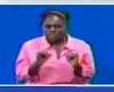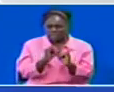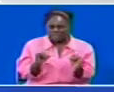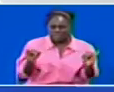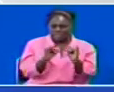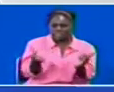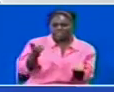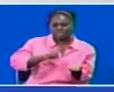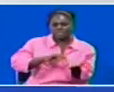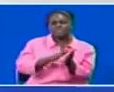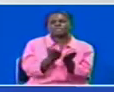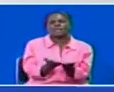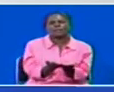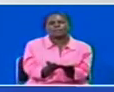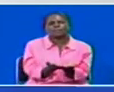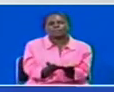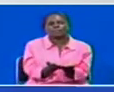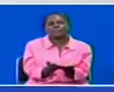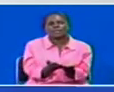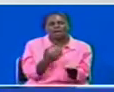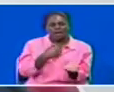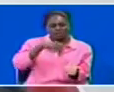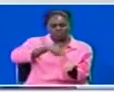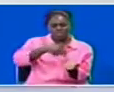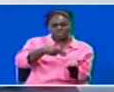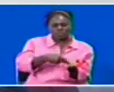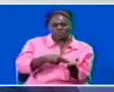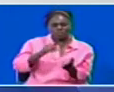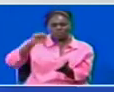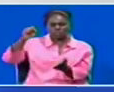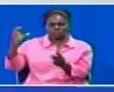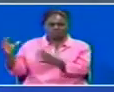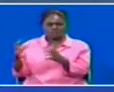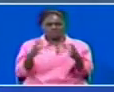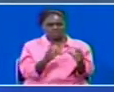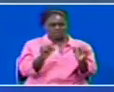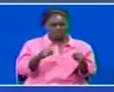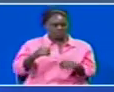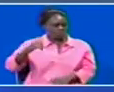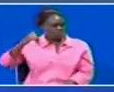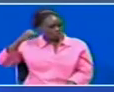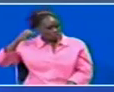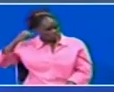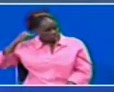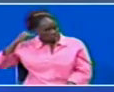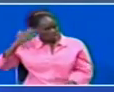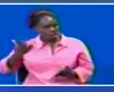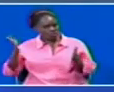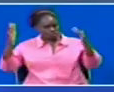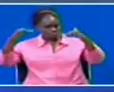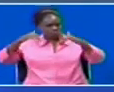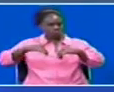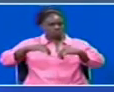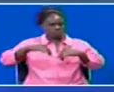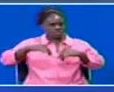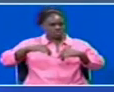the register. And we have the principles of all political parties who can even call a conference or even themselves